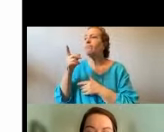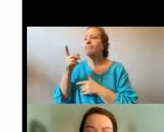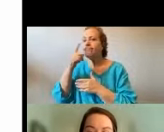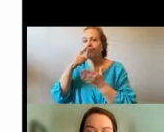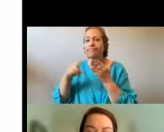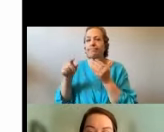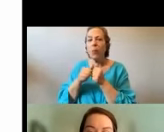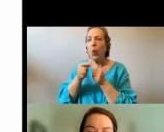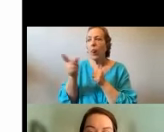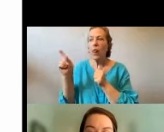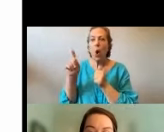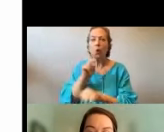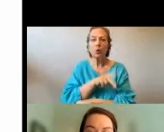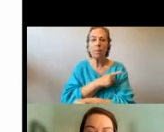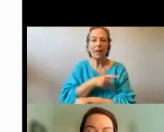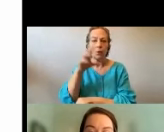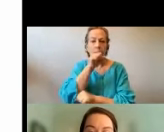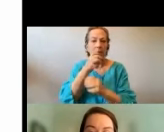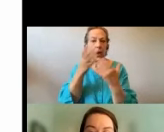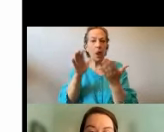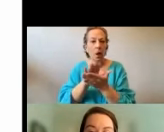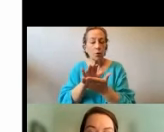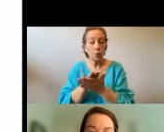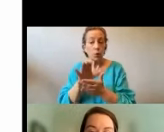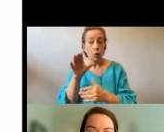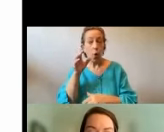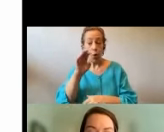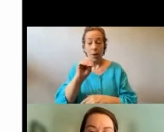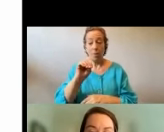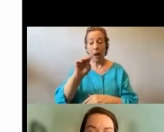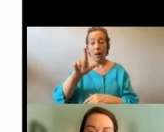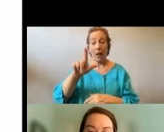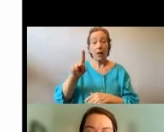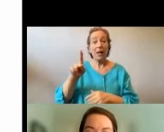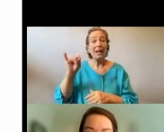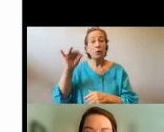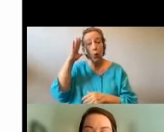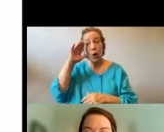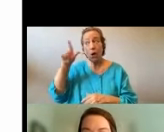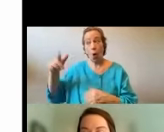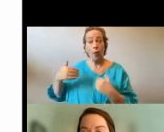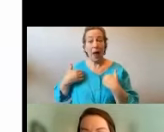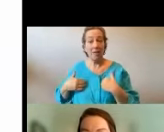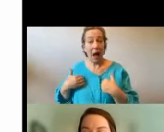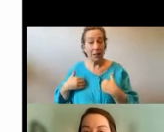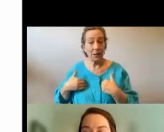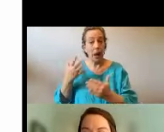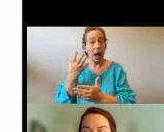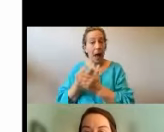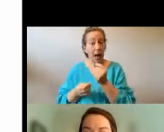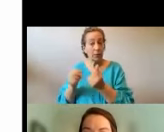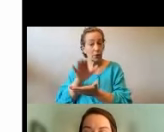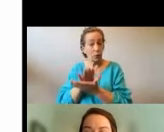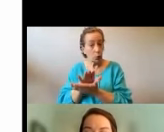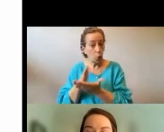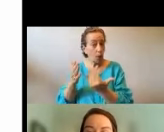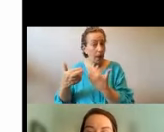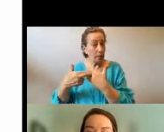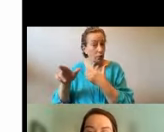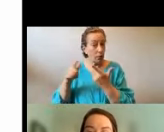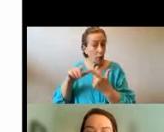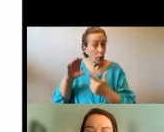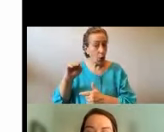So thinking about a role of medical legal partnership, for example, if we know those children have asthma and they've been absent from school, should they be referred to MLP?